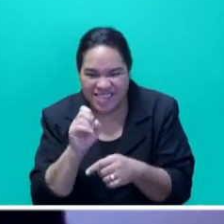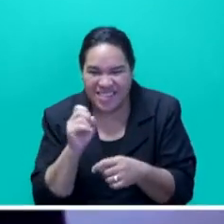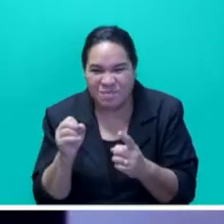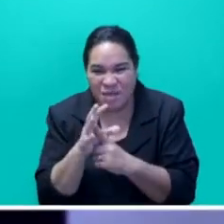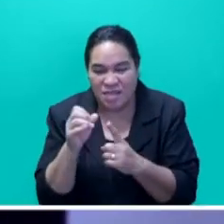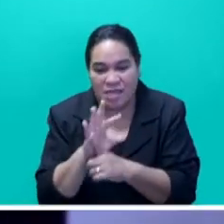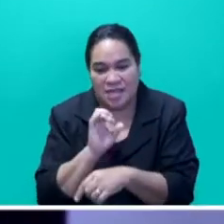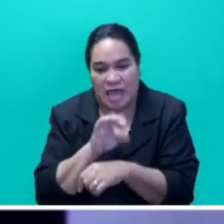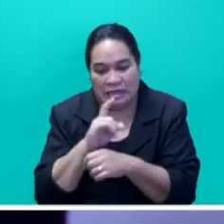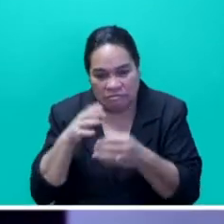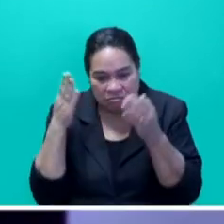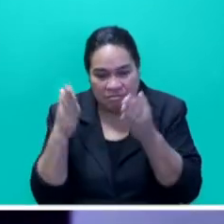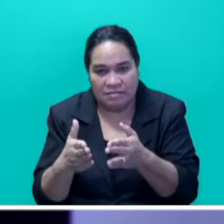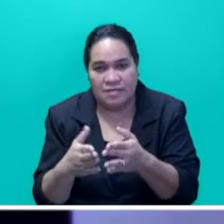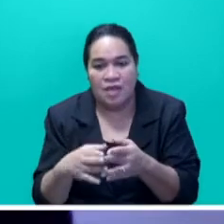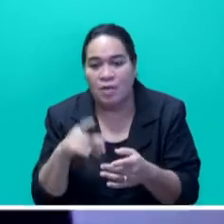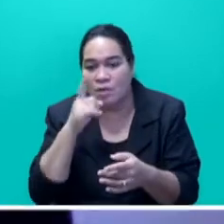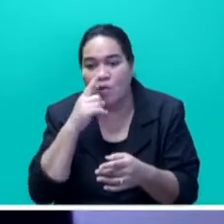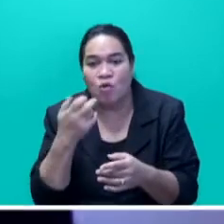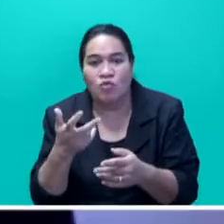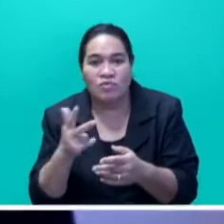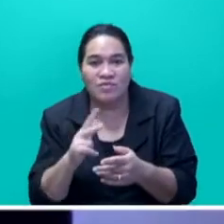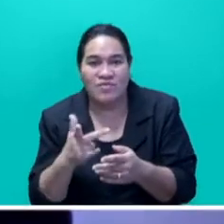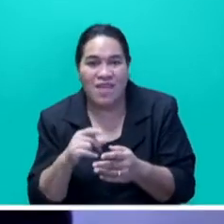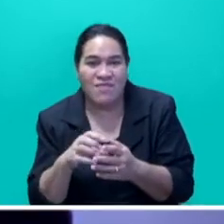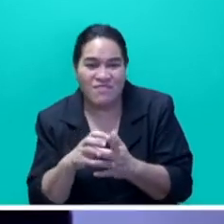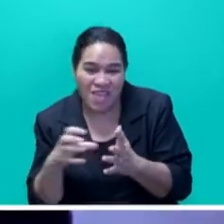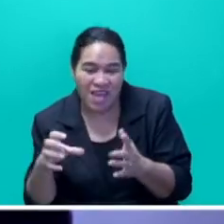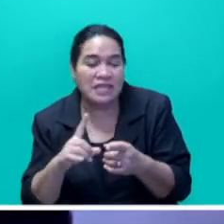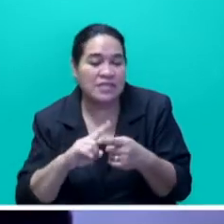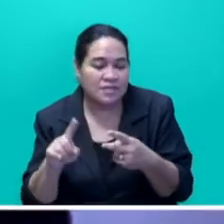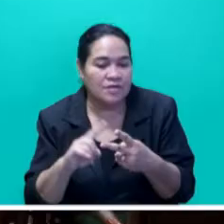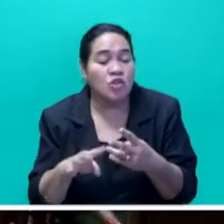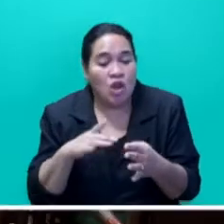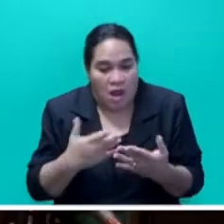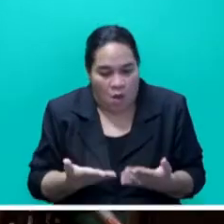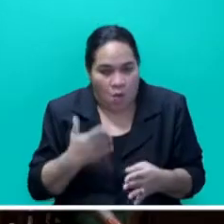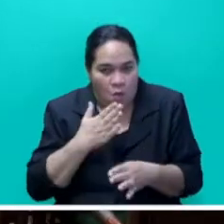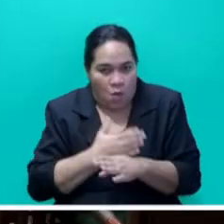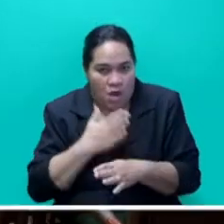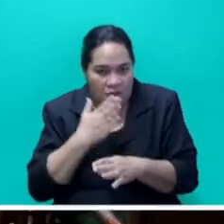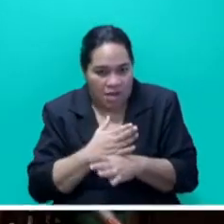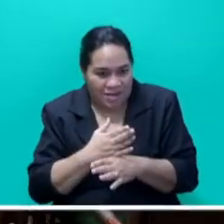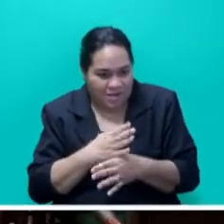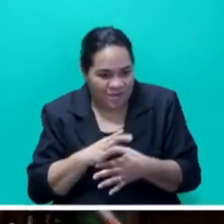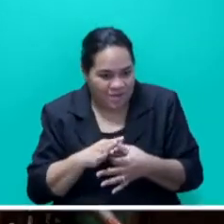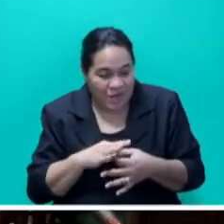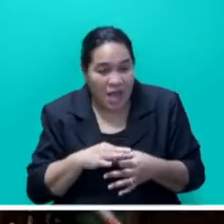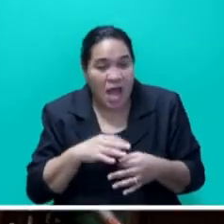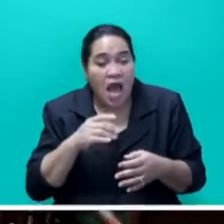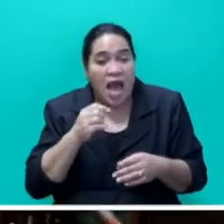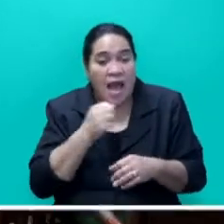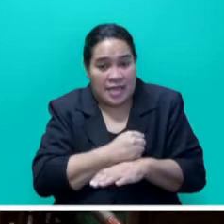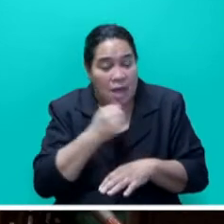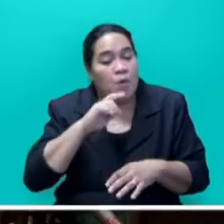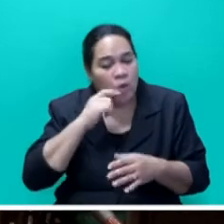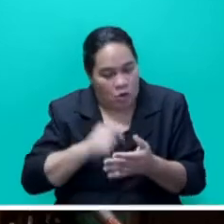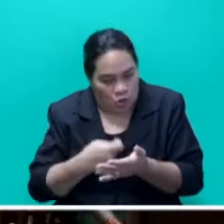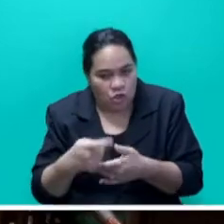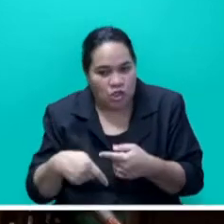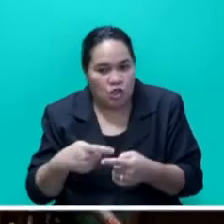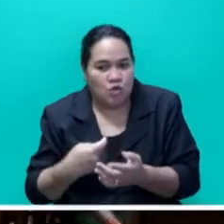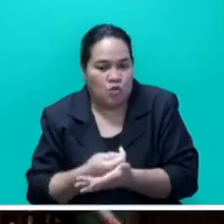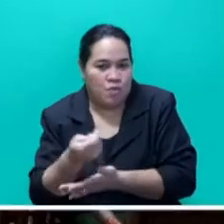councils and the FRA. The work is underway. The government will continue to pay for the base and the stand fees as announced in the